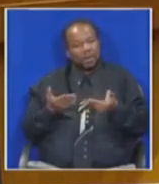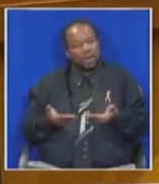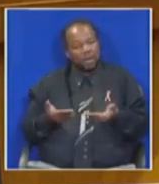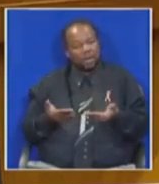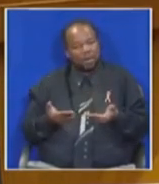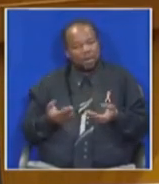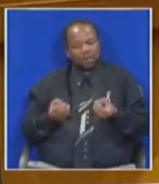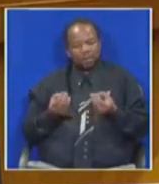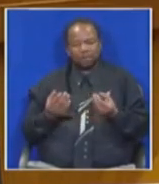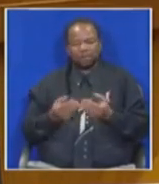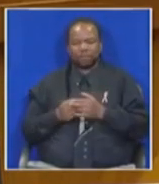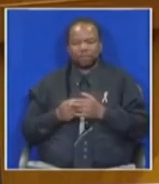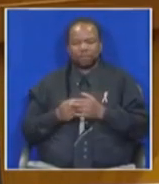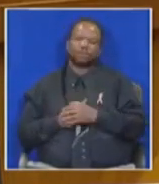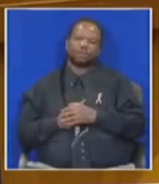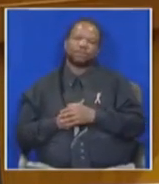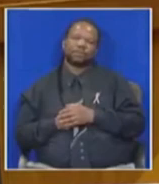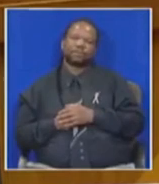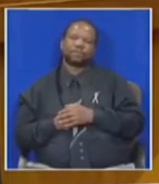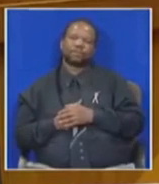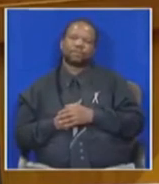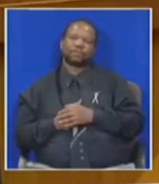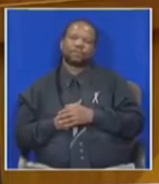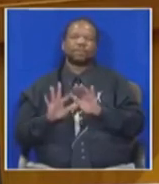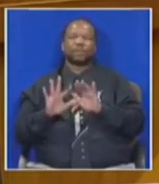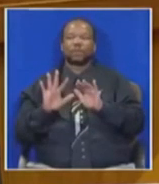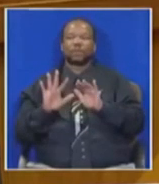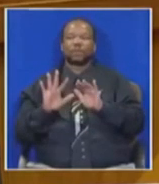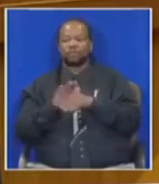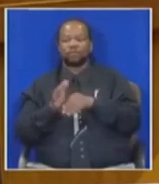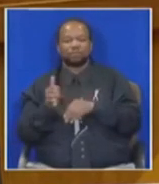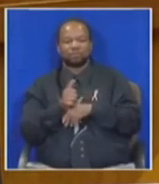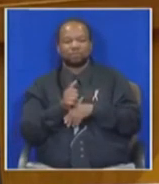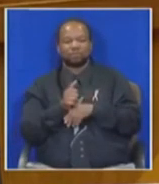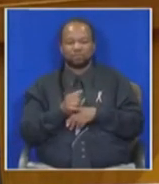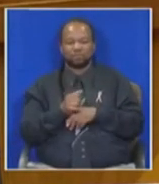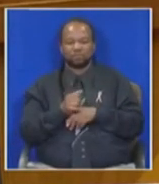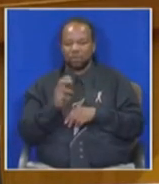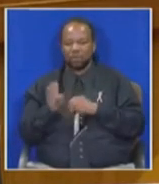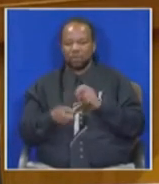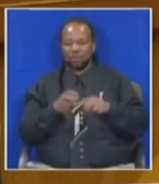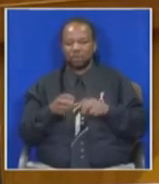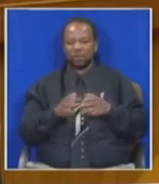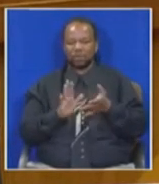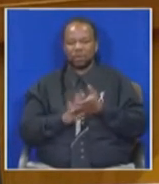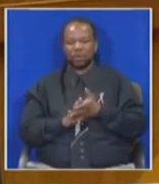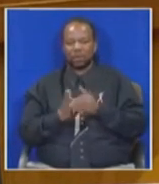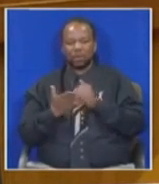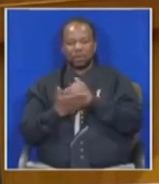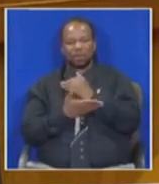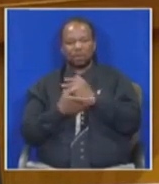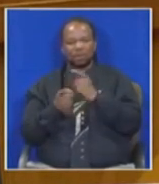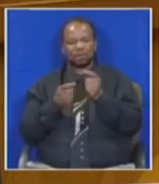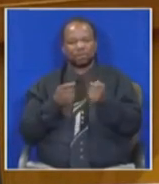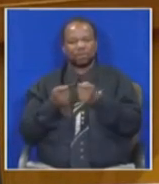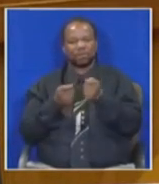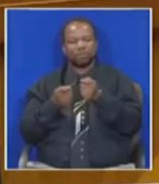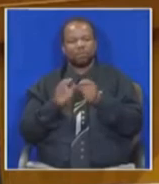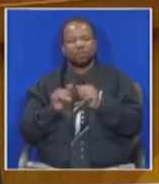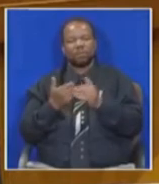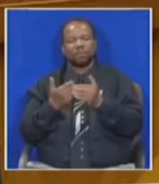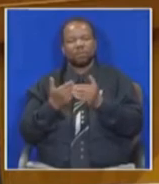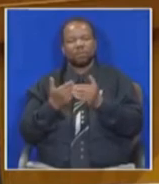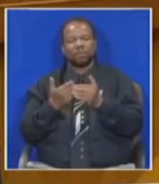contexts. Were it not for the cronyism, corruption, and state capture that has come to define